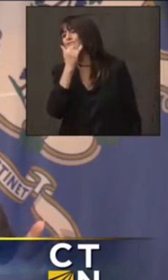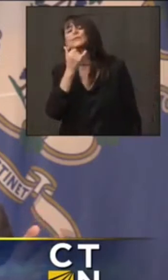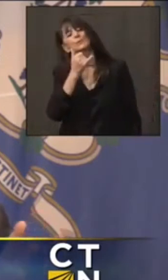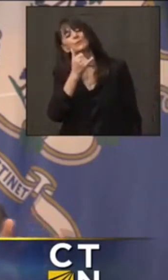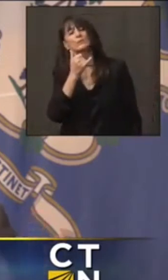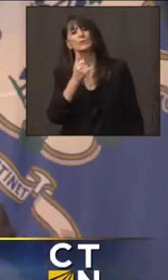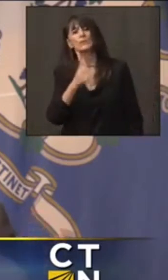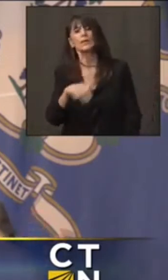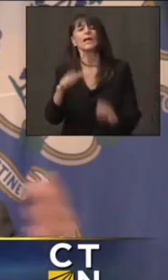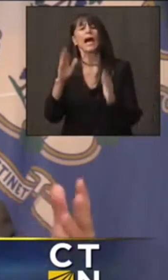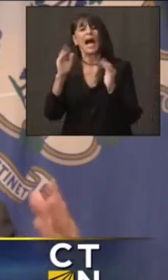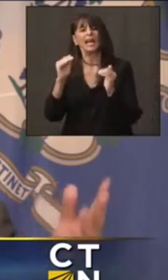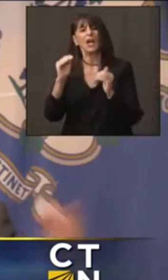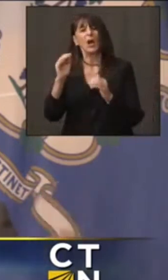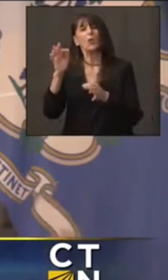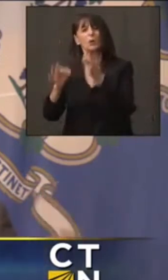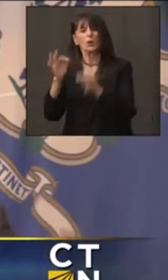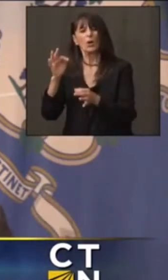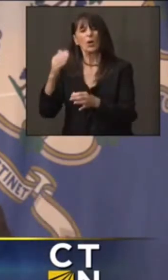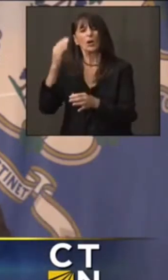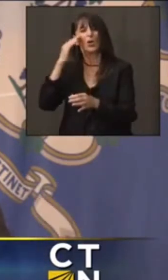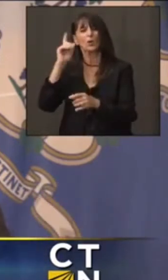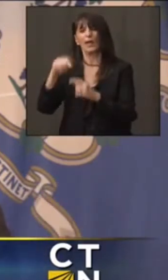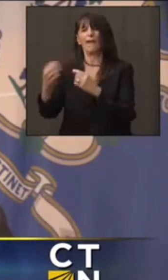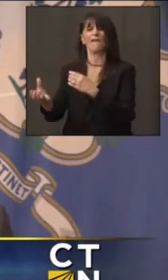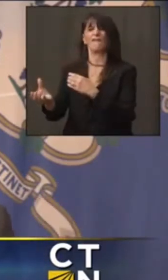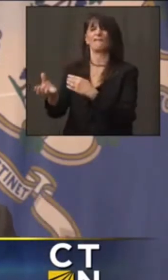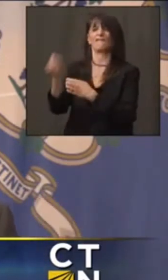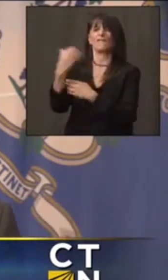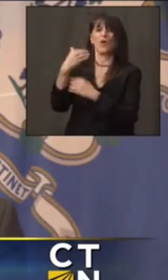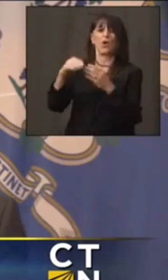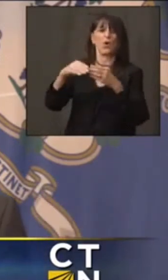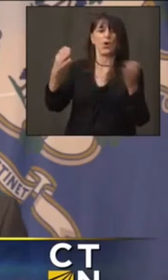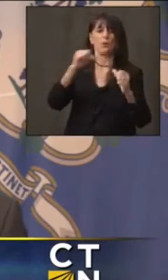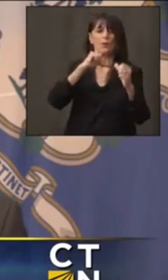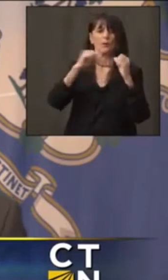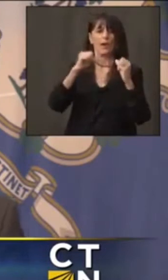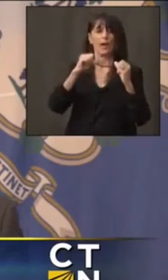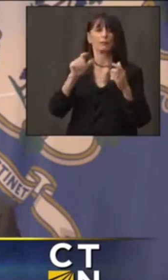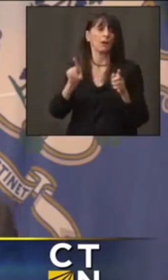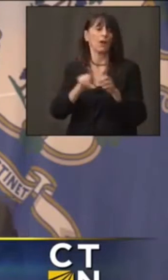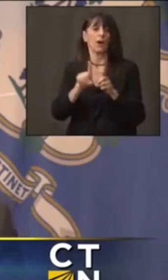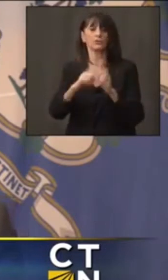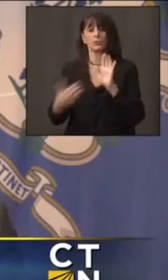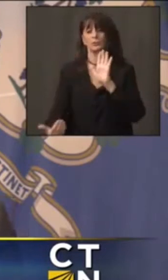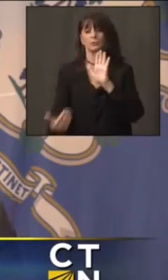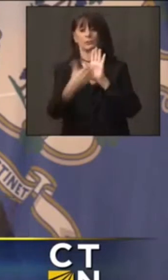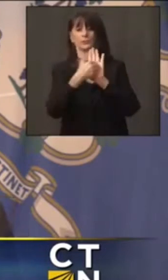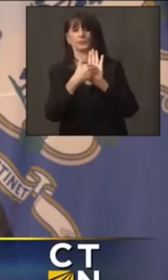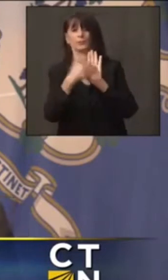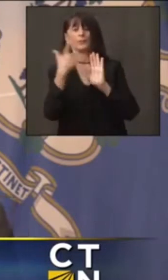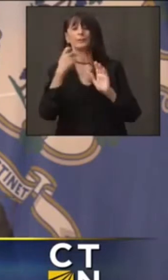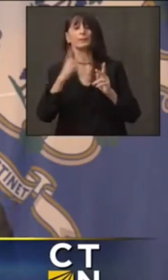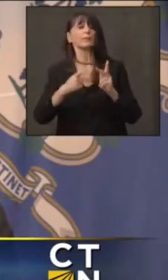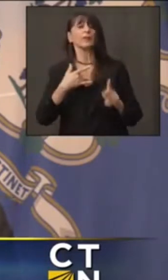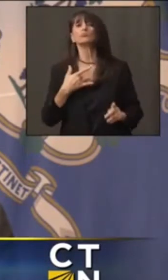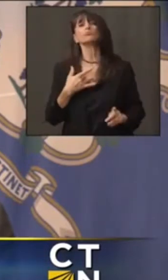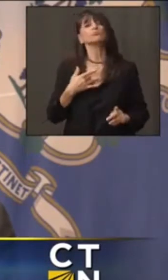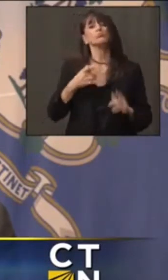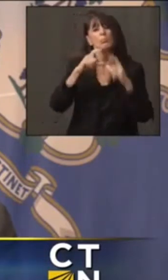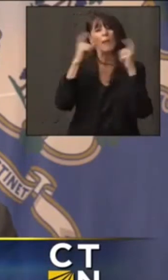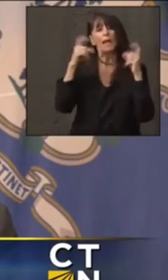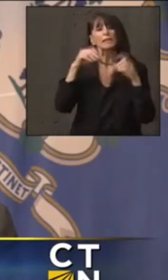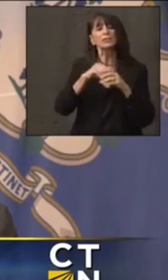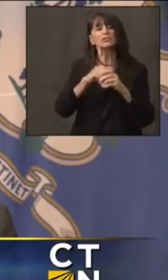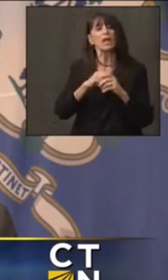would be a big mistake if they forced us to open there. We're also getting sued because some people don't think they have to wear masks inside and as such.